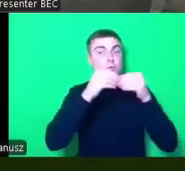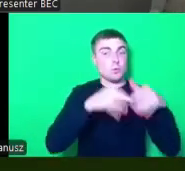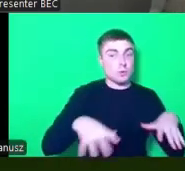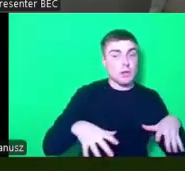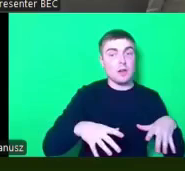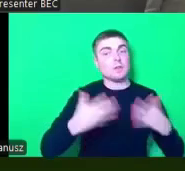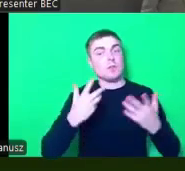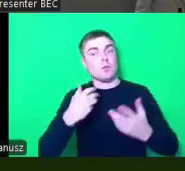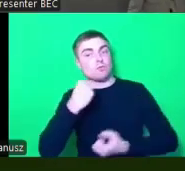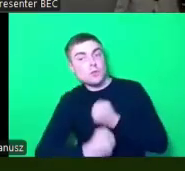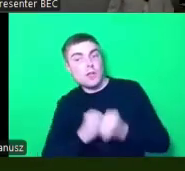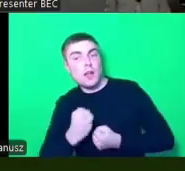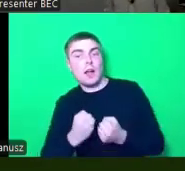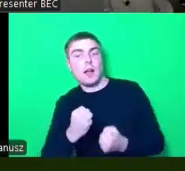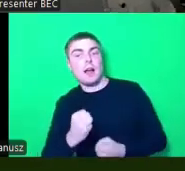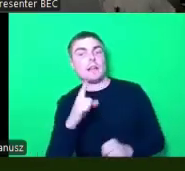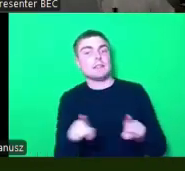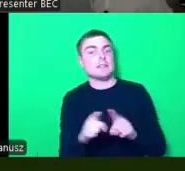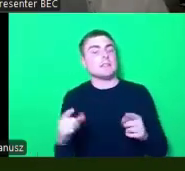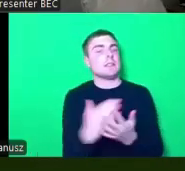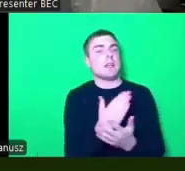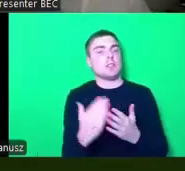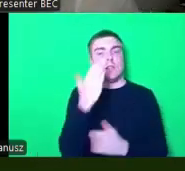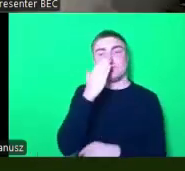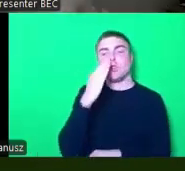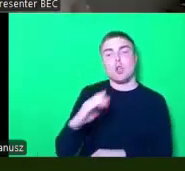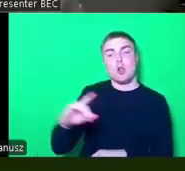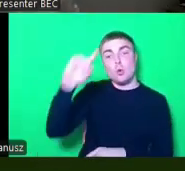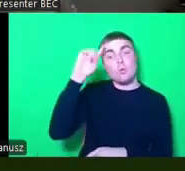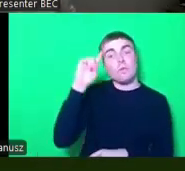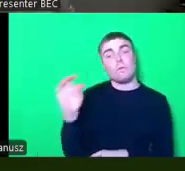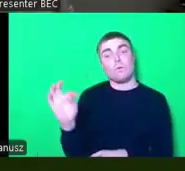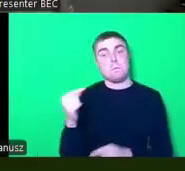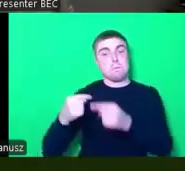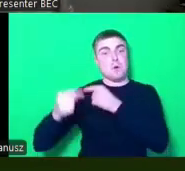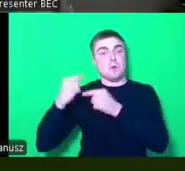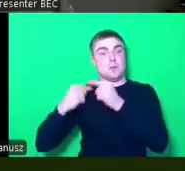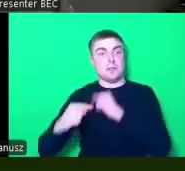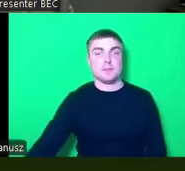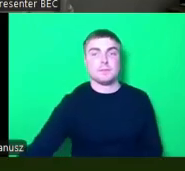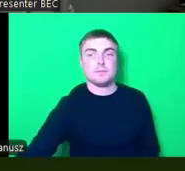on their cultural backgrounds on what they conceive as perceived biodiversity.